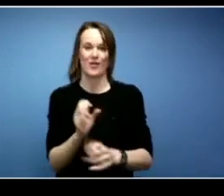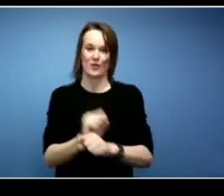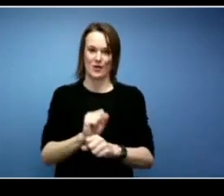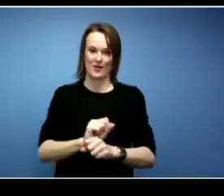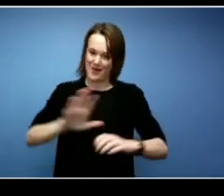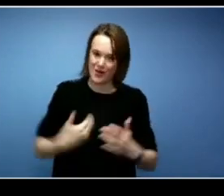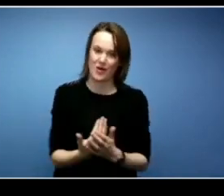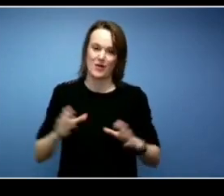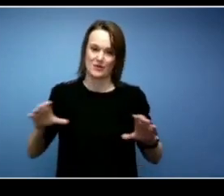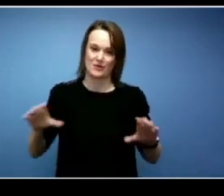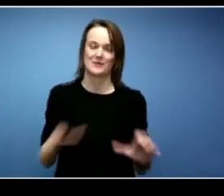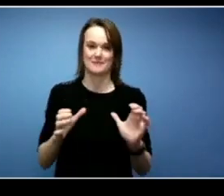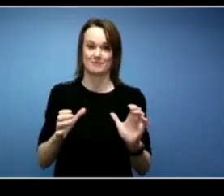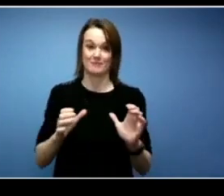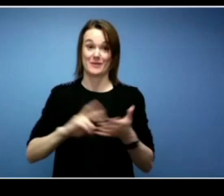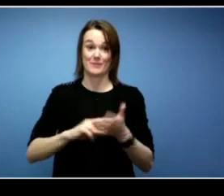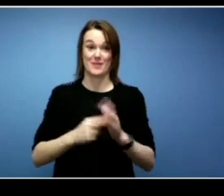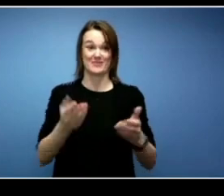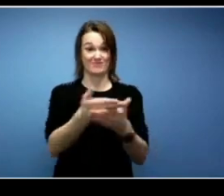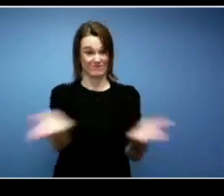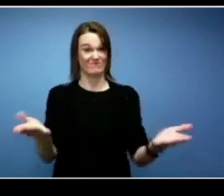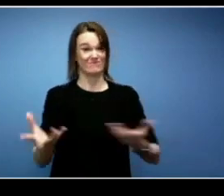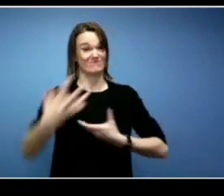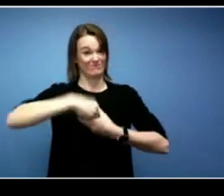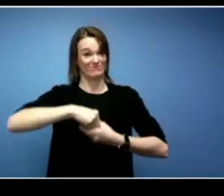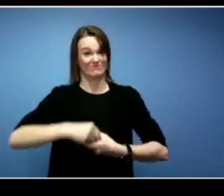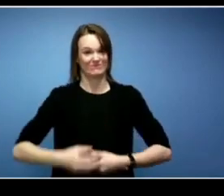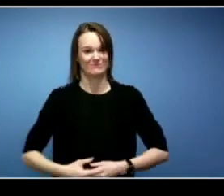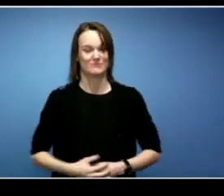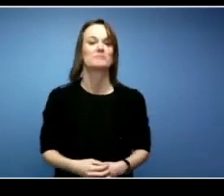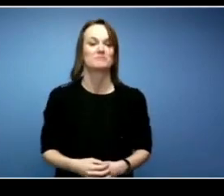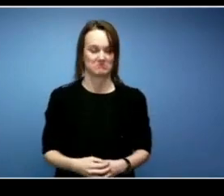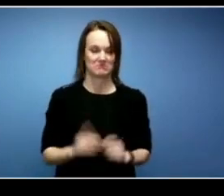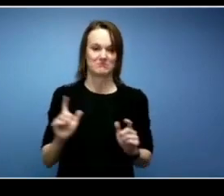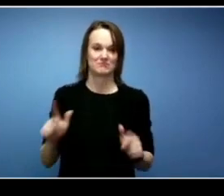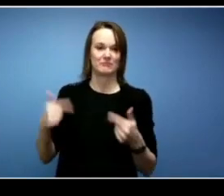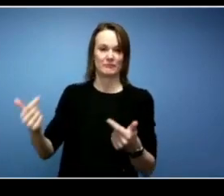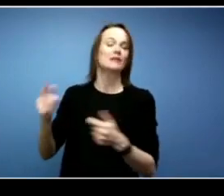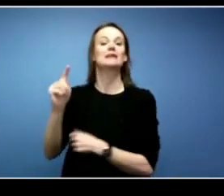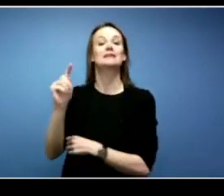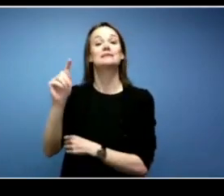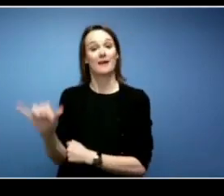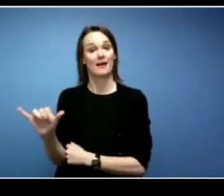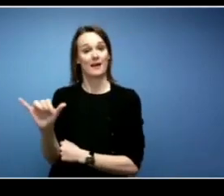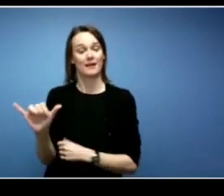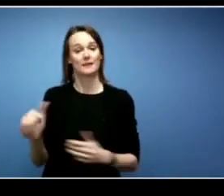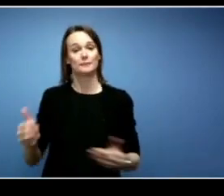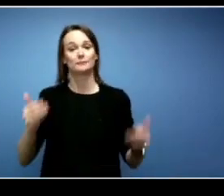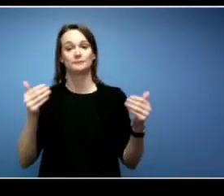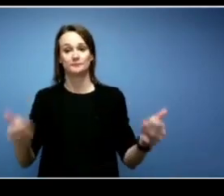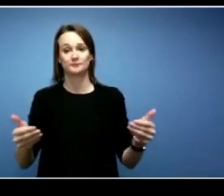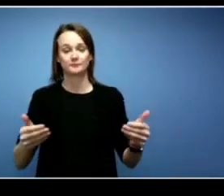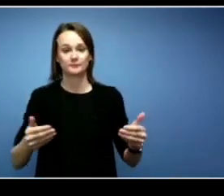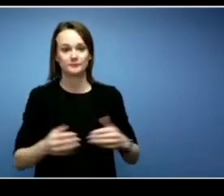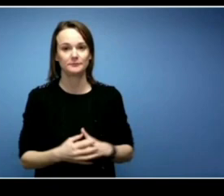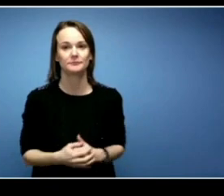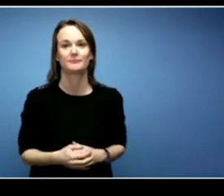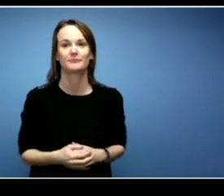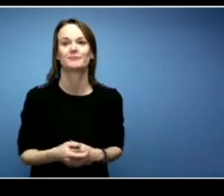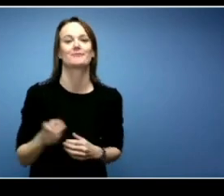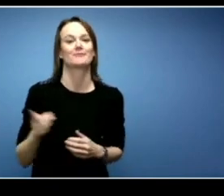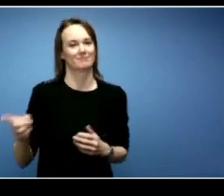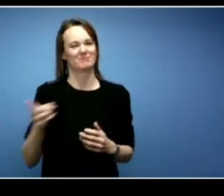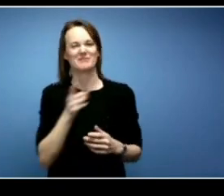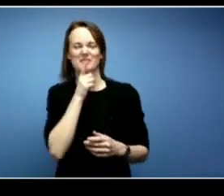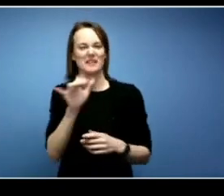make it yours. Now, let's get moving. I'm going to hand the floor back over to our host, Ty Haley, who is the one who actually made this event